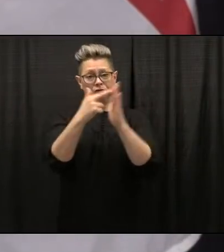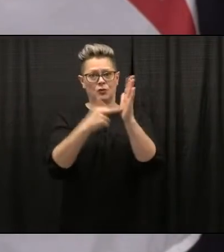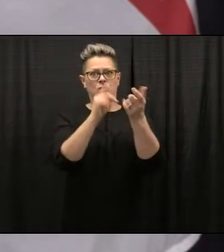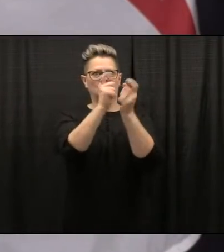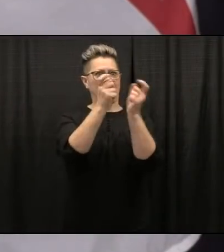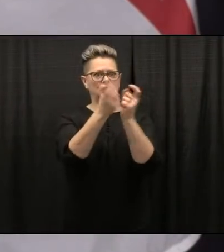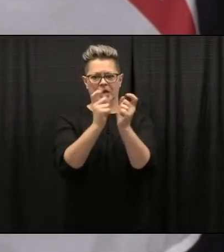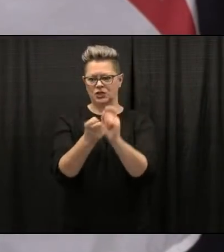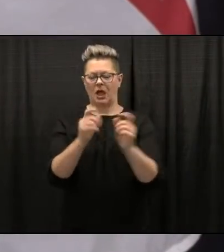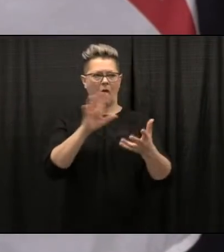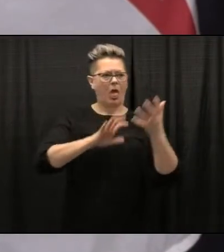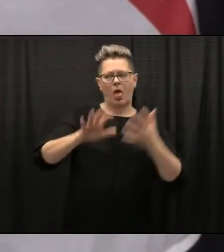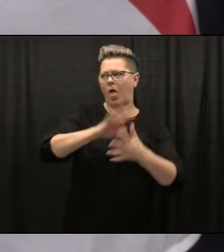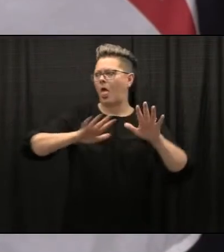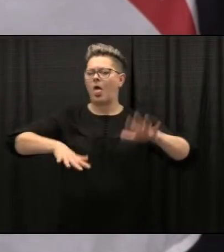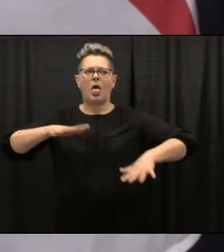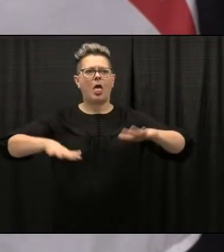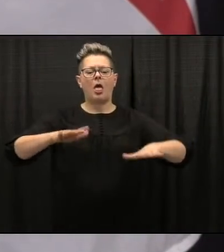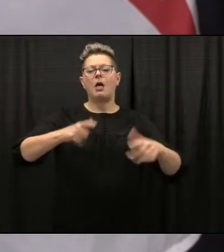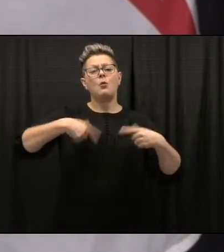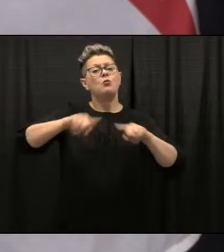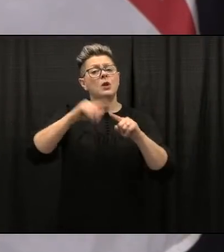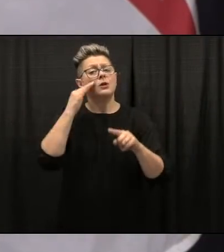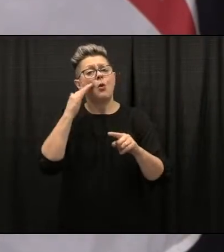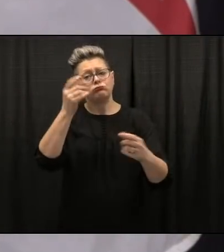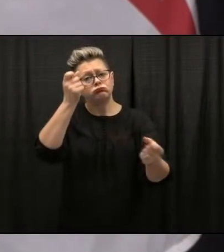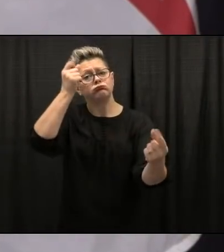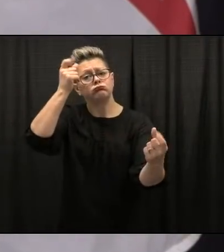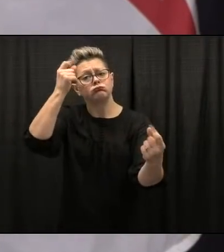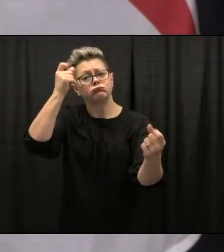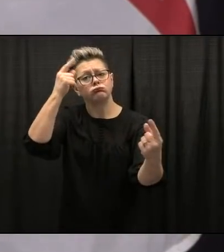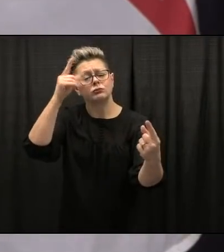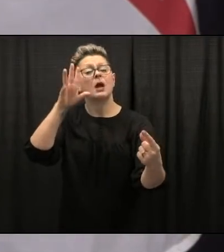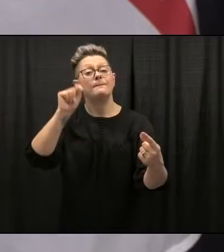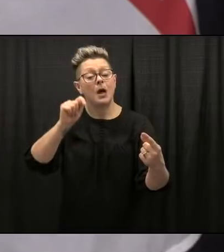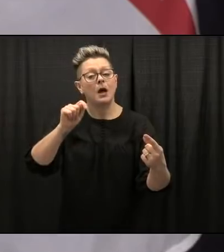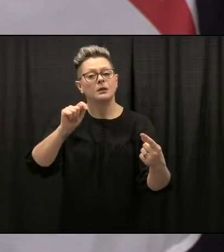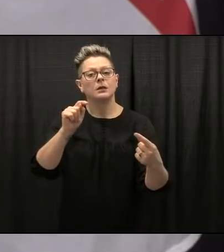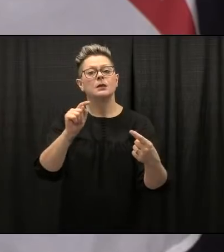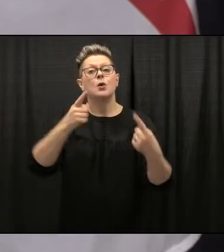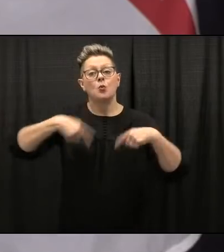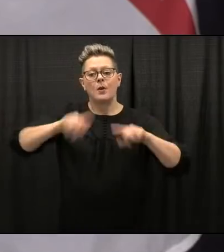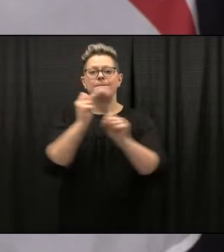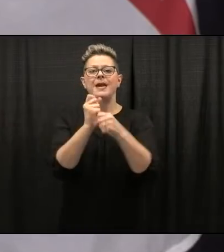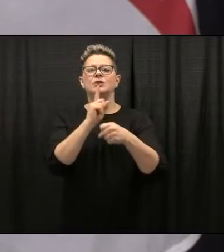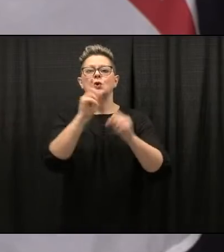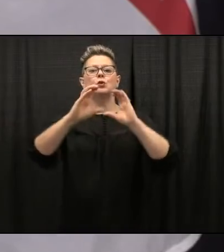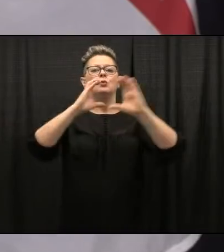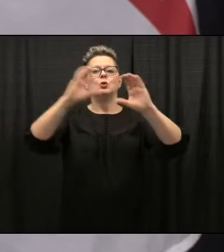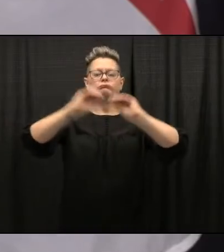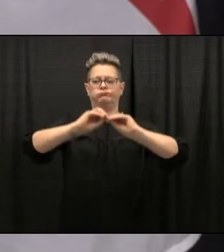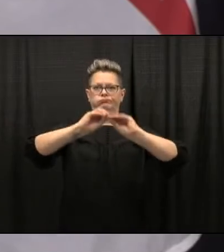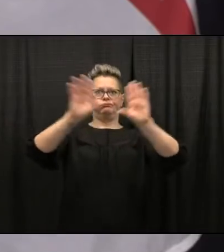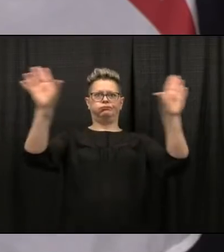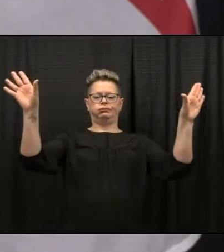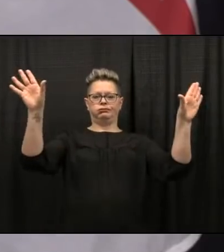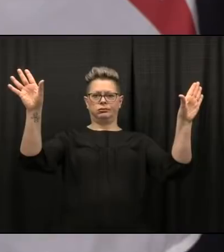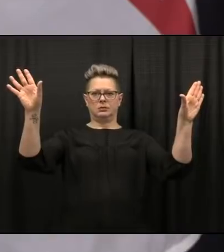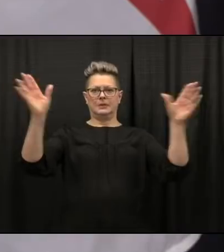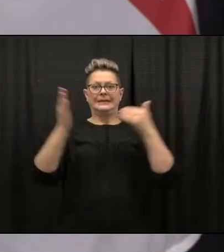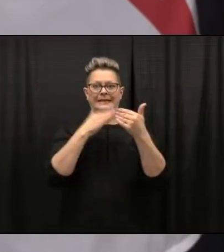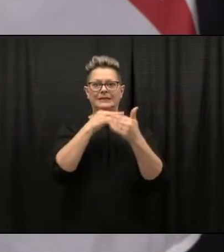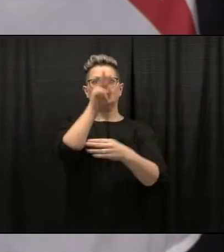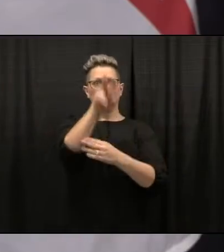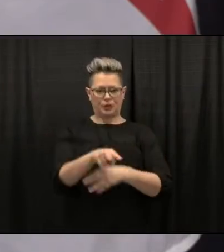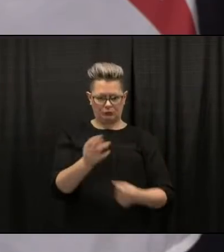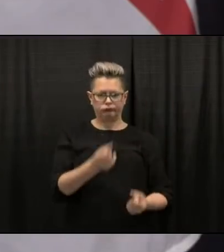can get confusing. So we're doing our best to make sure that the communication is clear and concise and easy to follow. And we'll try to do so with this